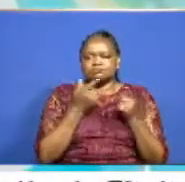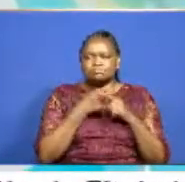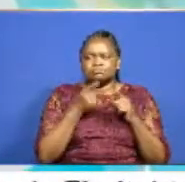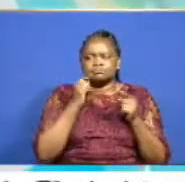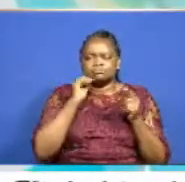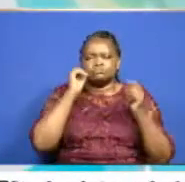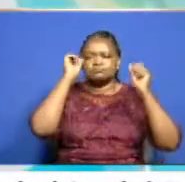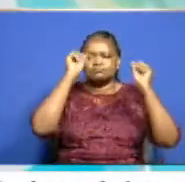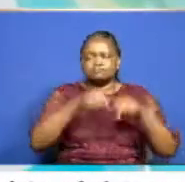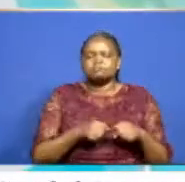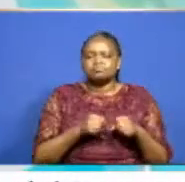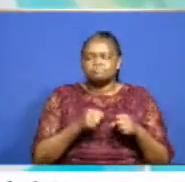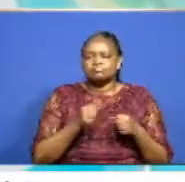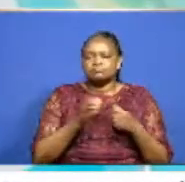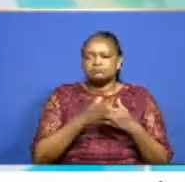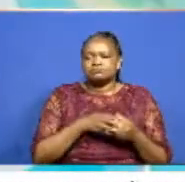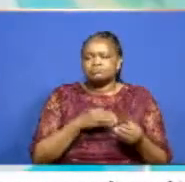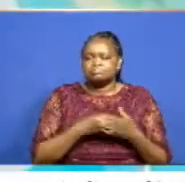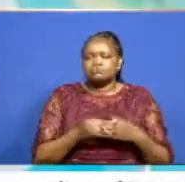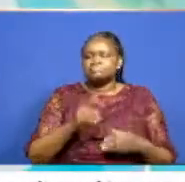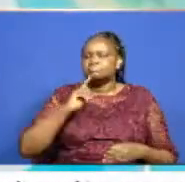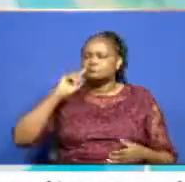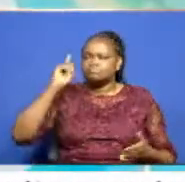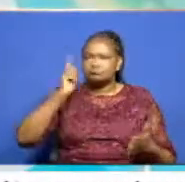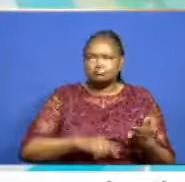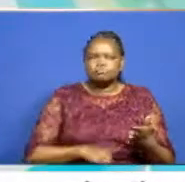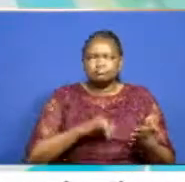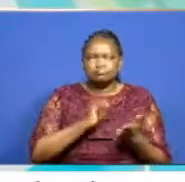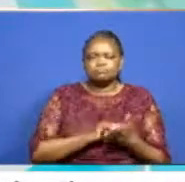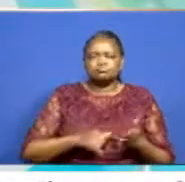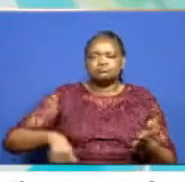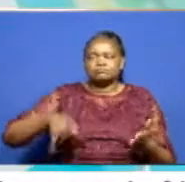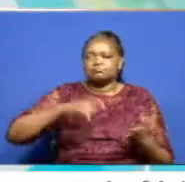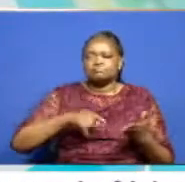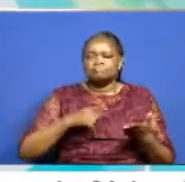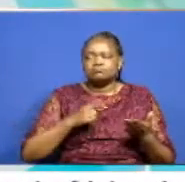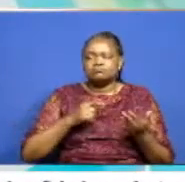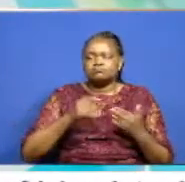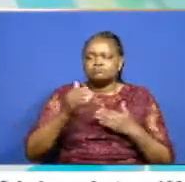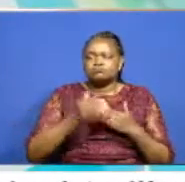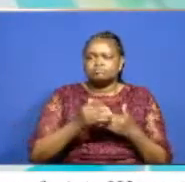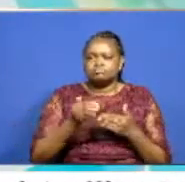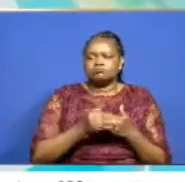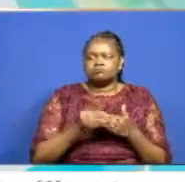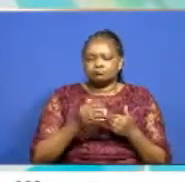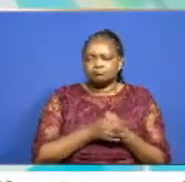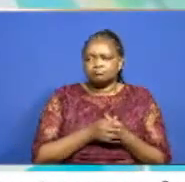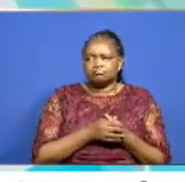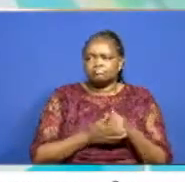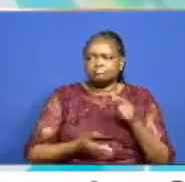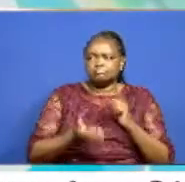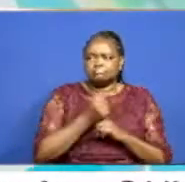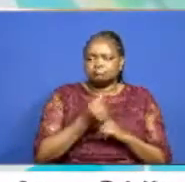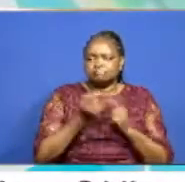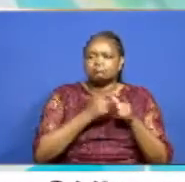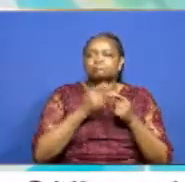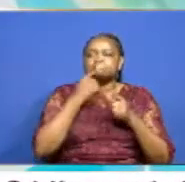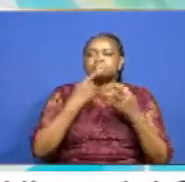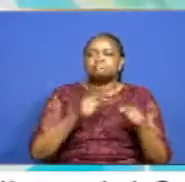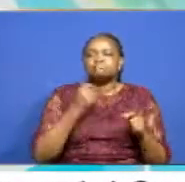can comfortably say that we are getting there. We are trying to work with other stakeholders,